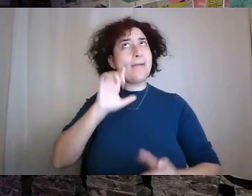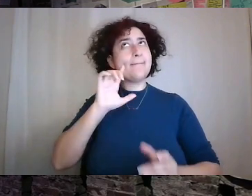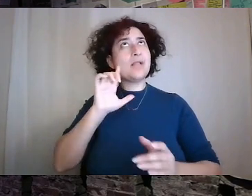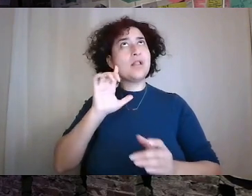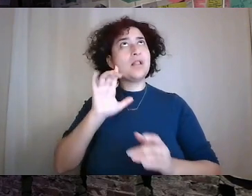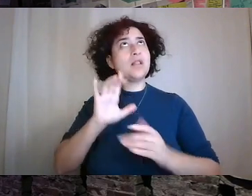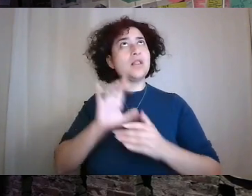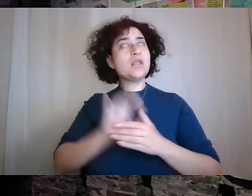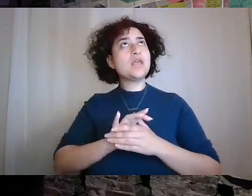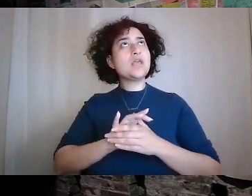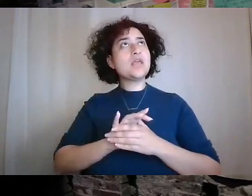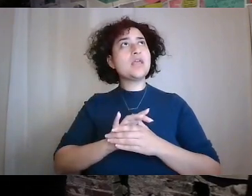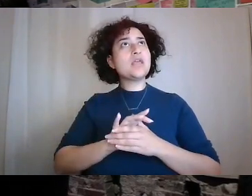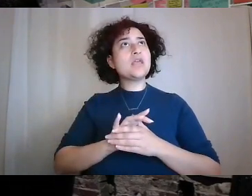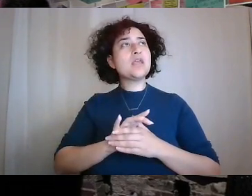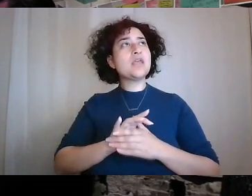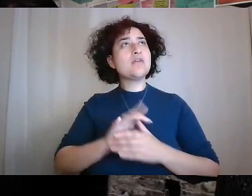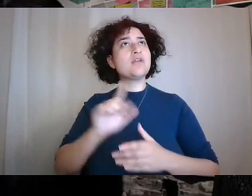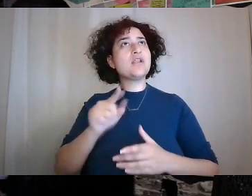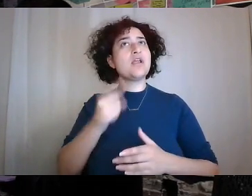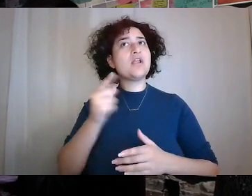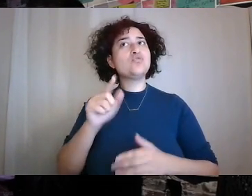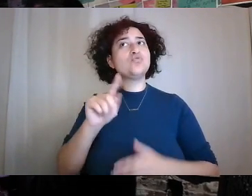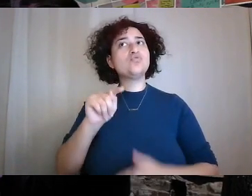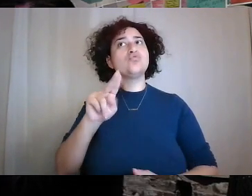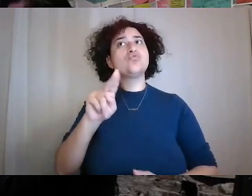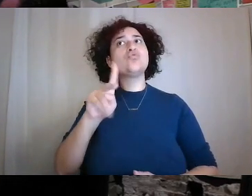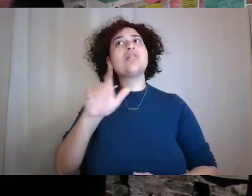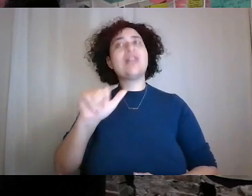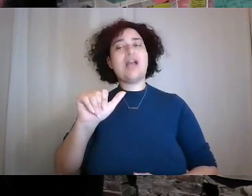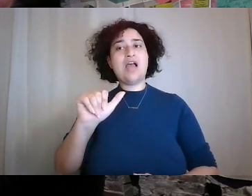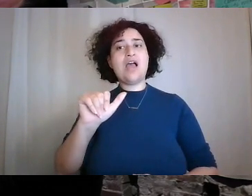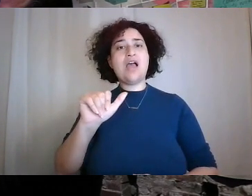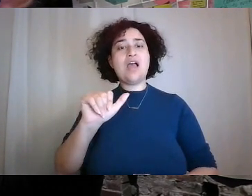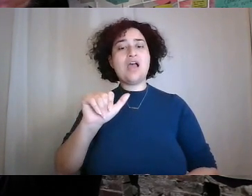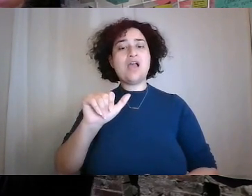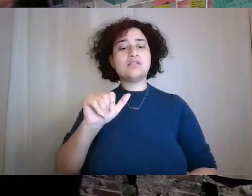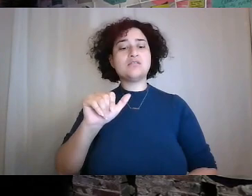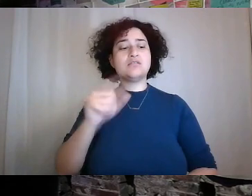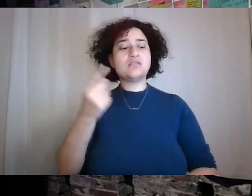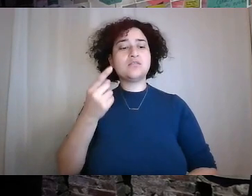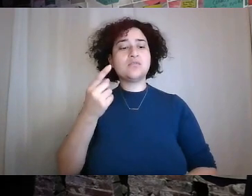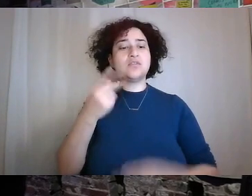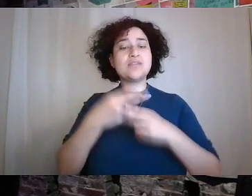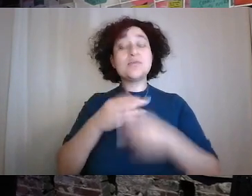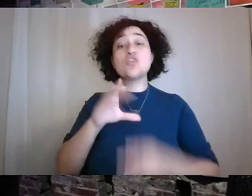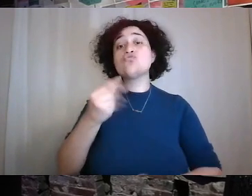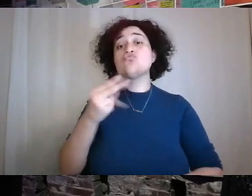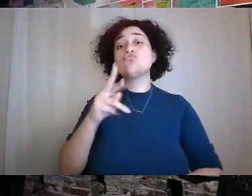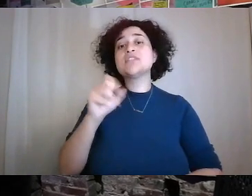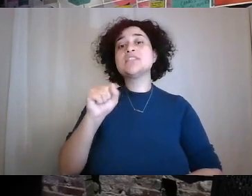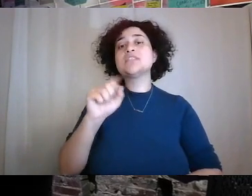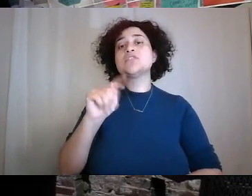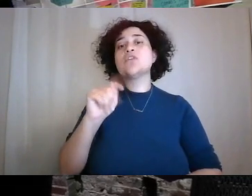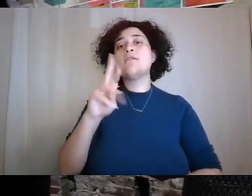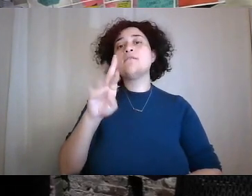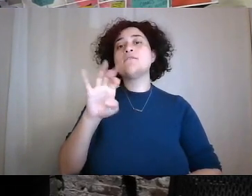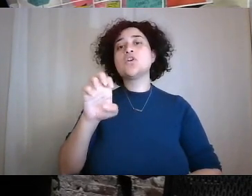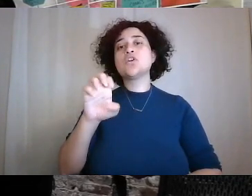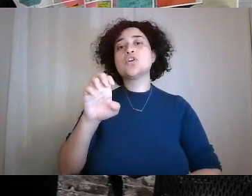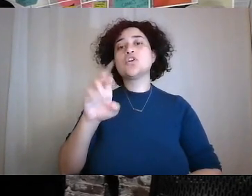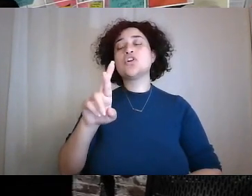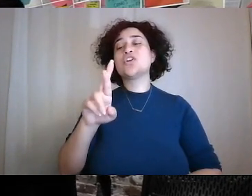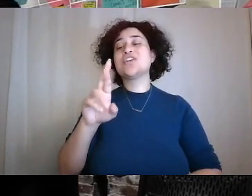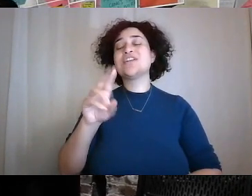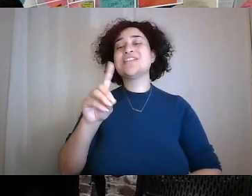who called me. Christopher Diaz, who has never come to a meeting or anything since in, I think